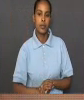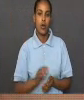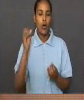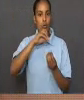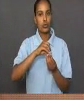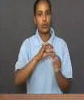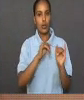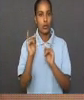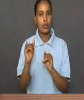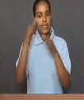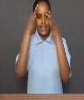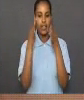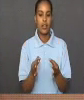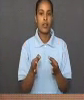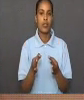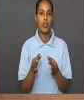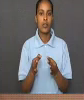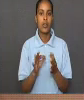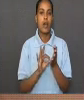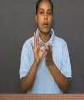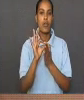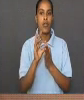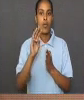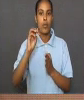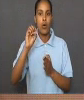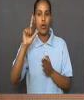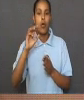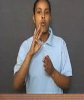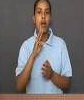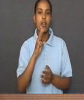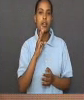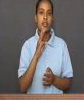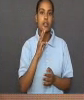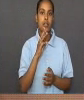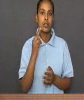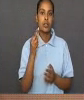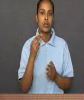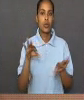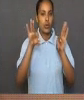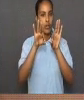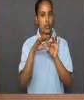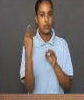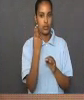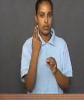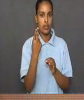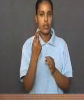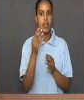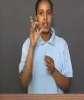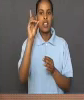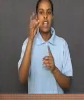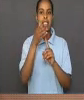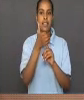Also, in order to determine the number of moles of water, you will need to use its